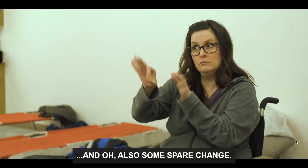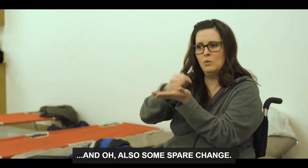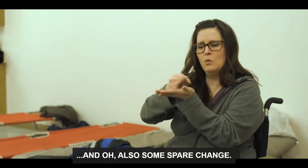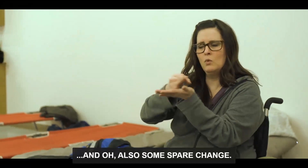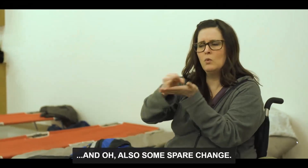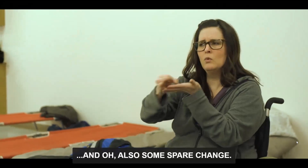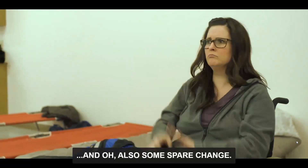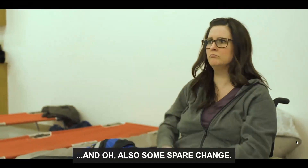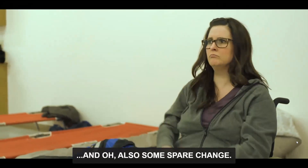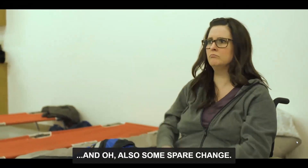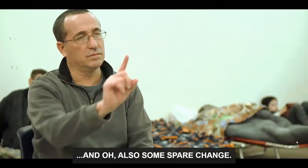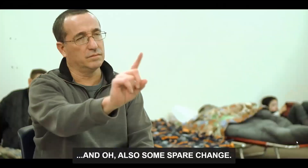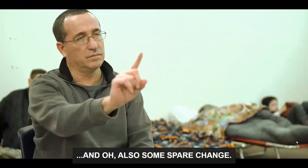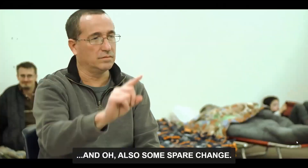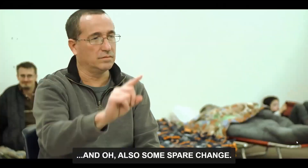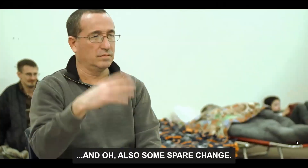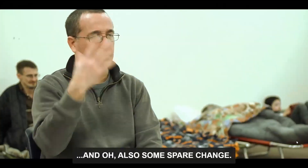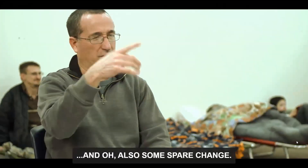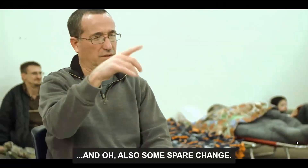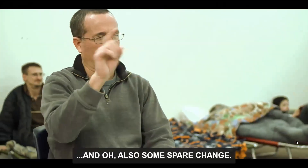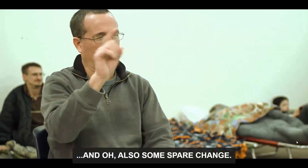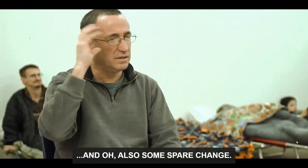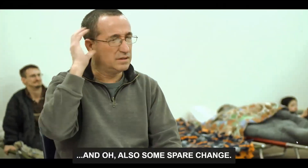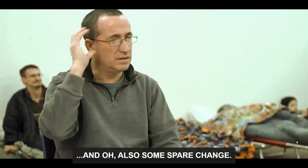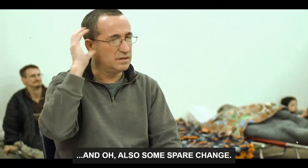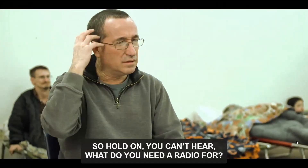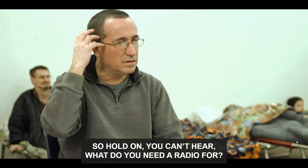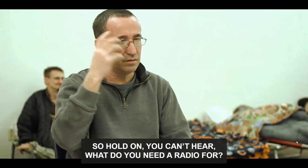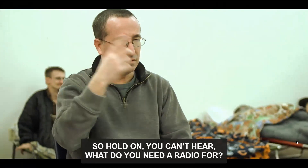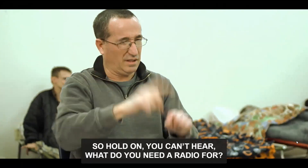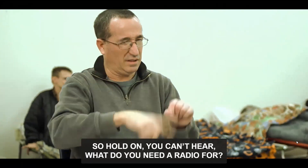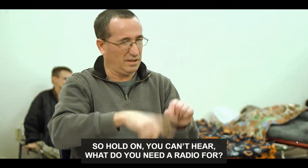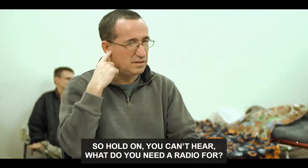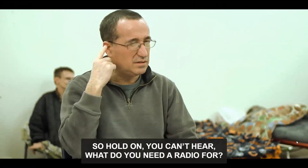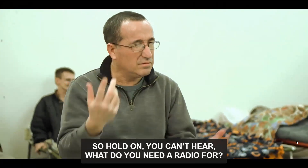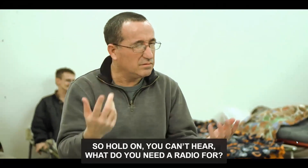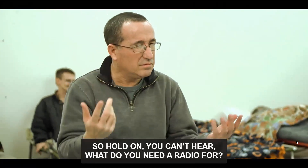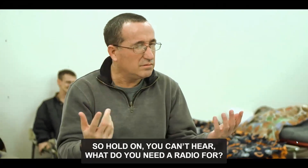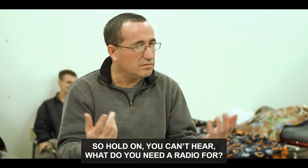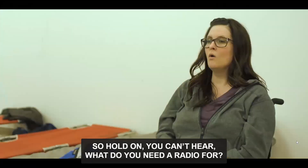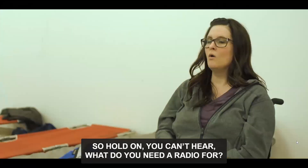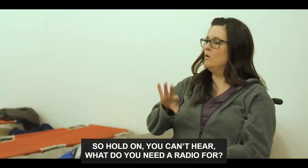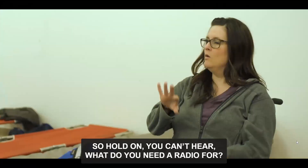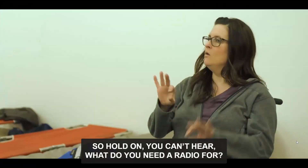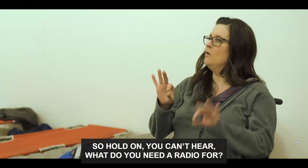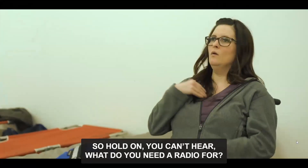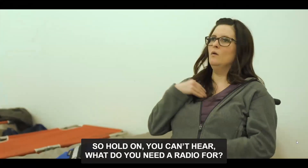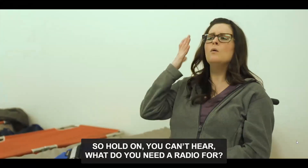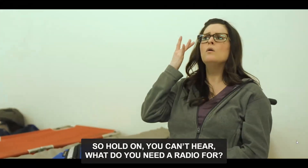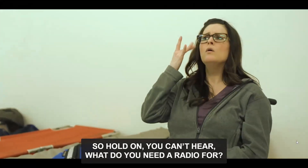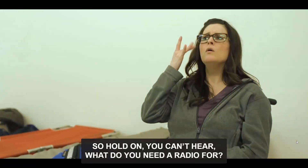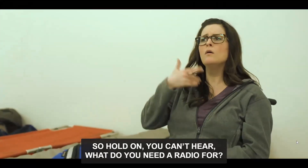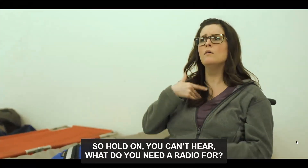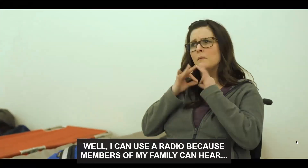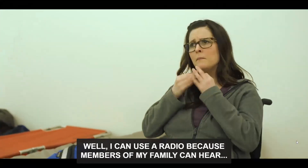change. So, hold on. You can't hear. What do you need a radio for?